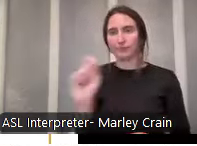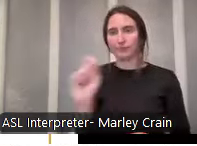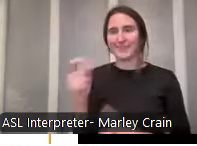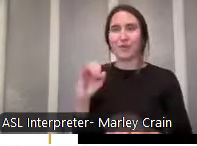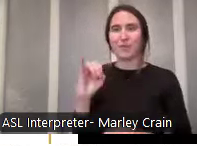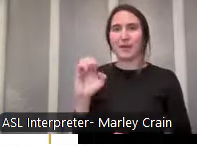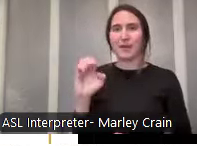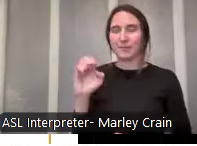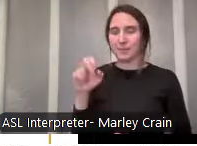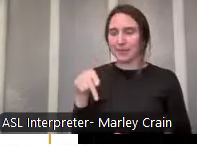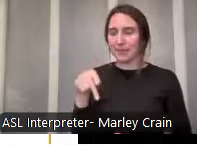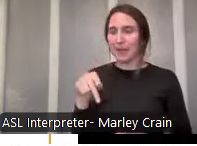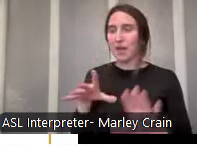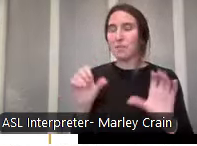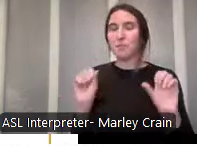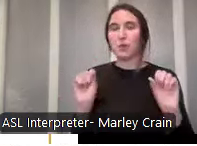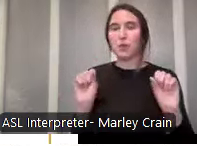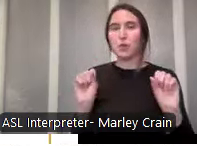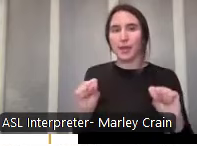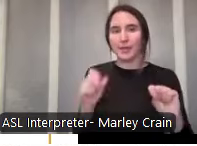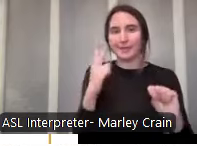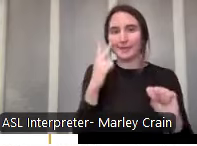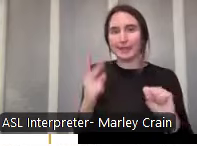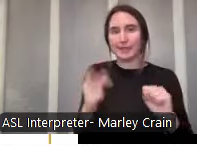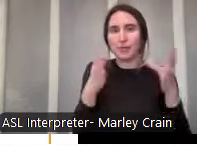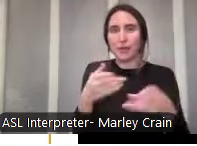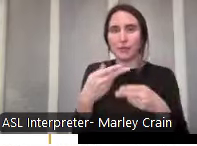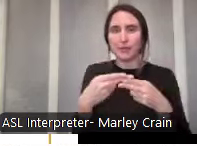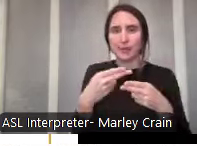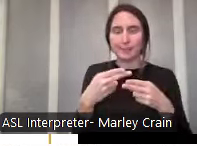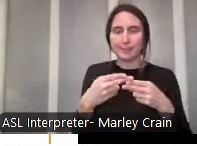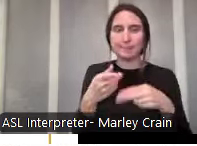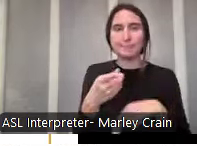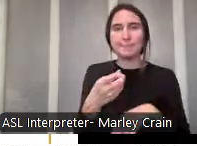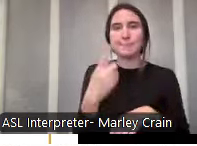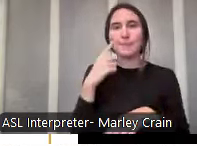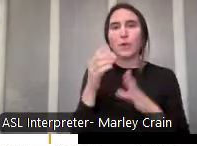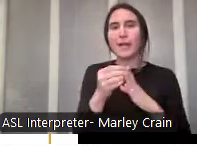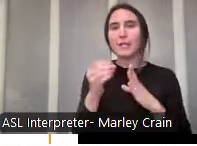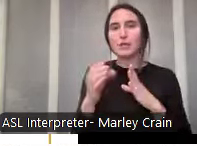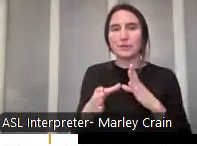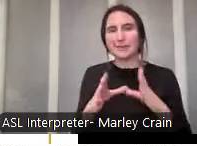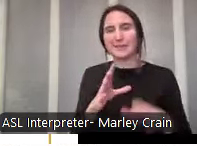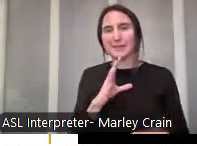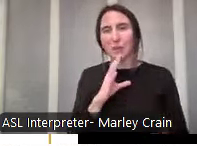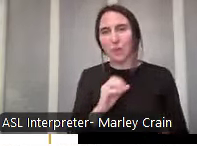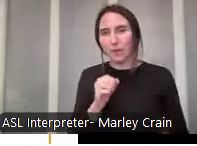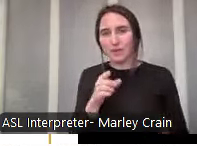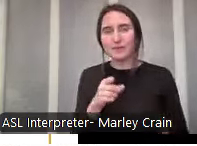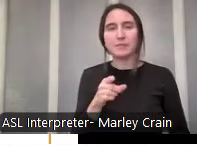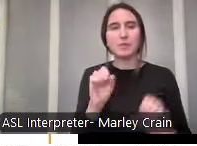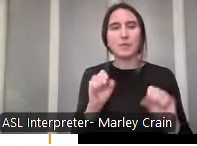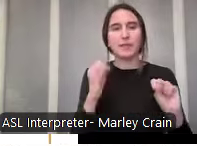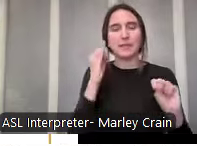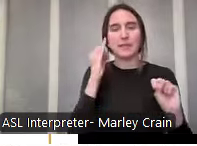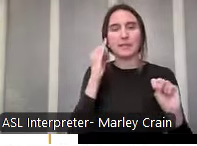but you can see the provider's name. And this was for a student, this is old at this point, but where you can see the last